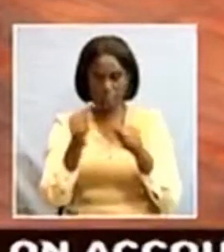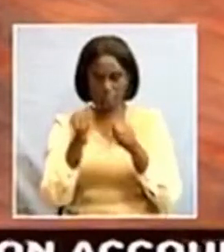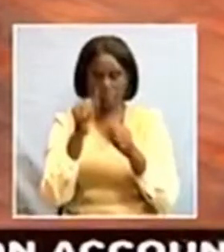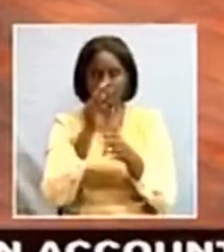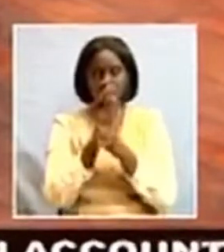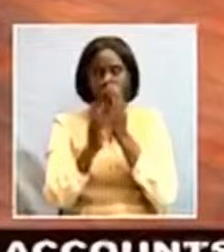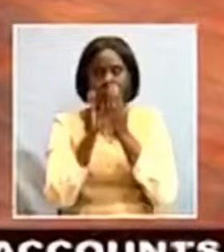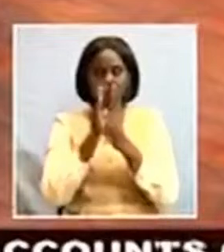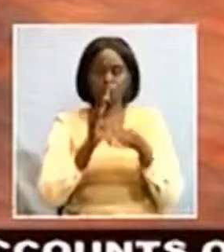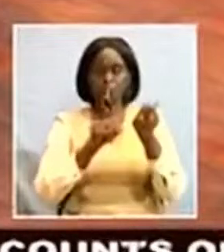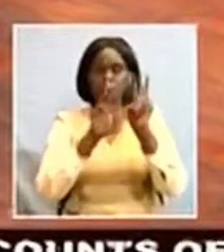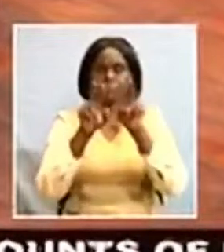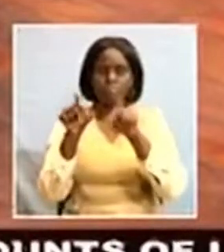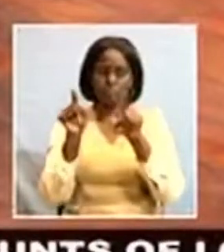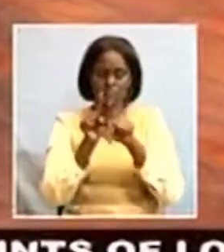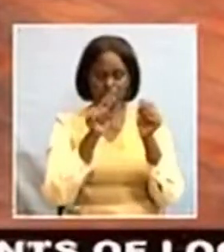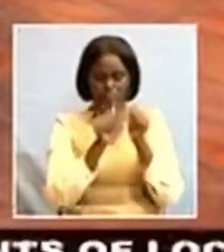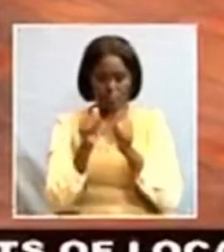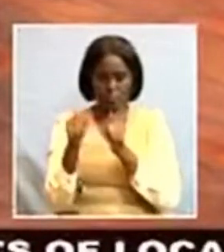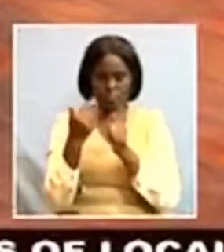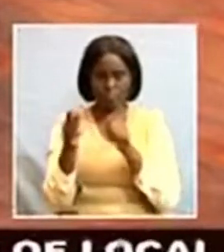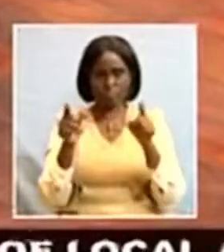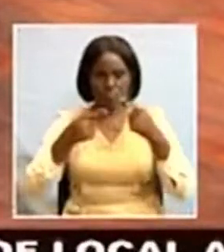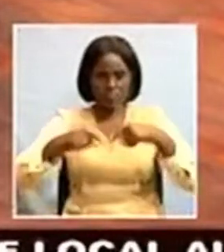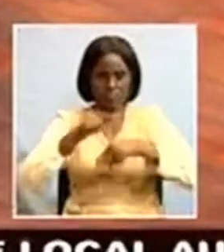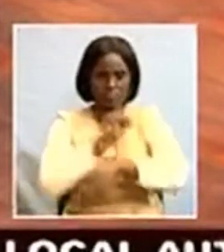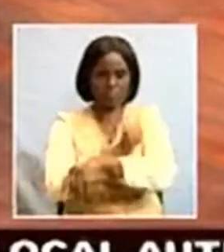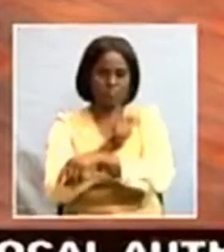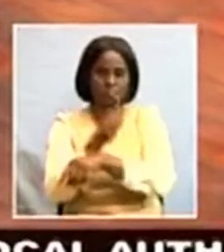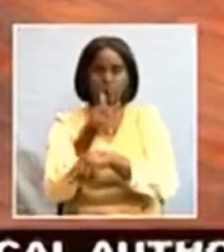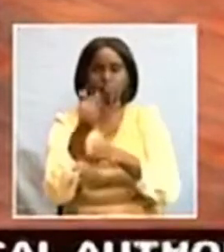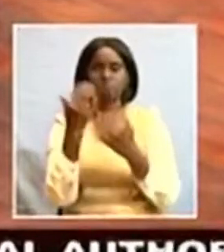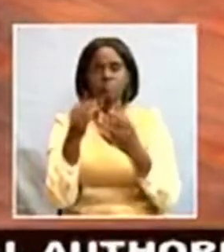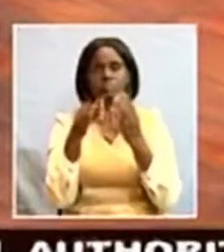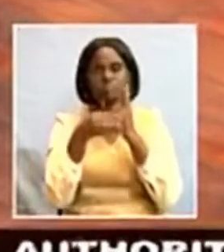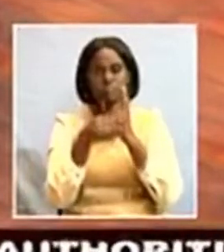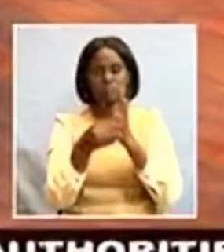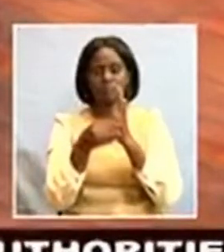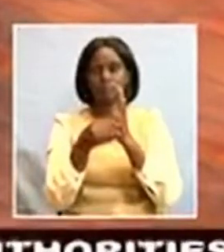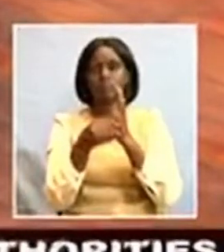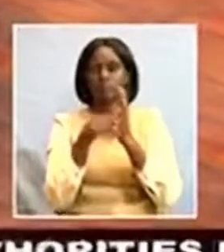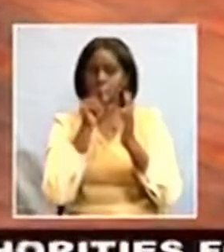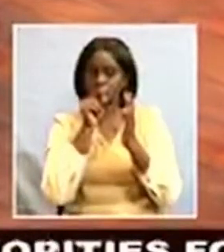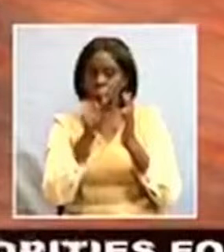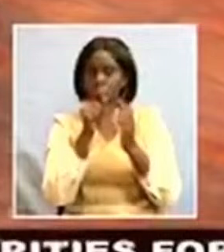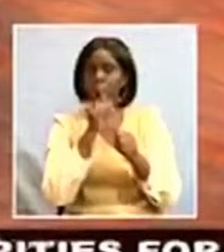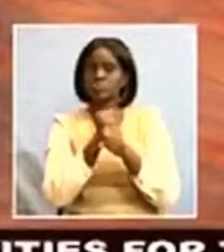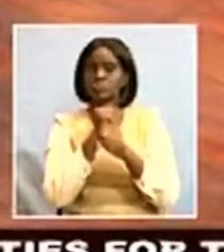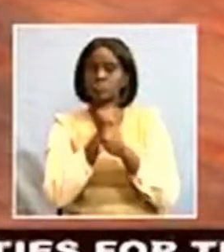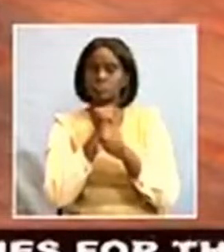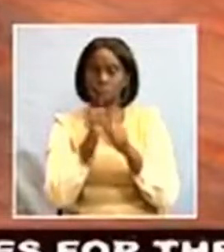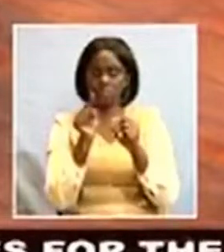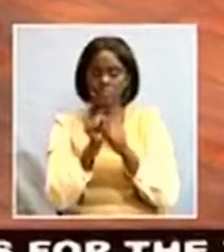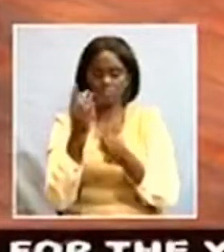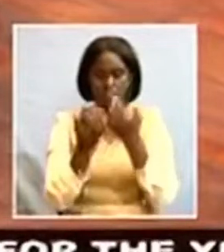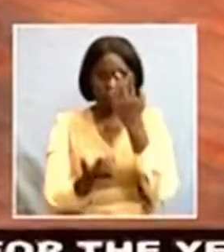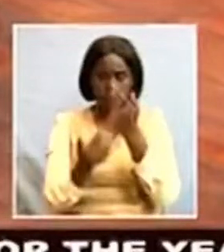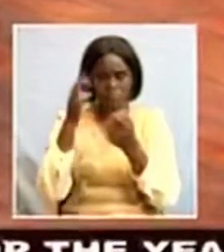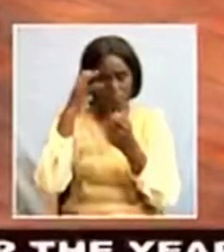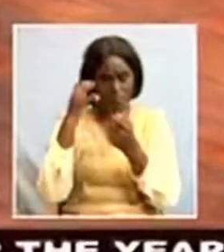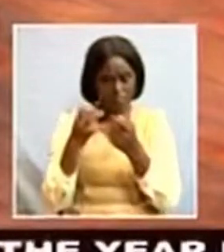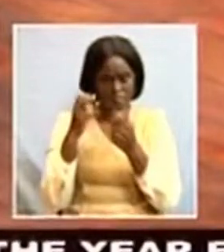inspections. Action taken, the local authority awaits guidance on the employment of fire officers